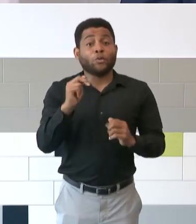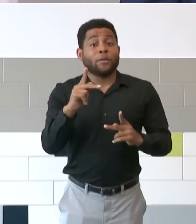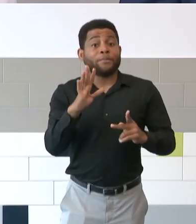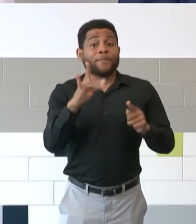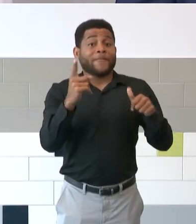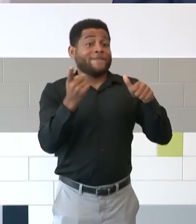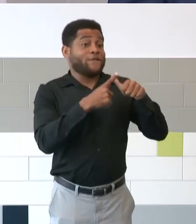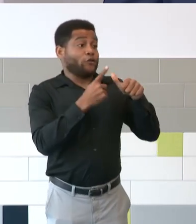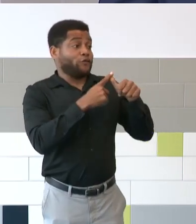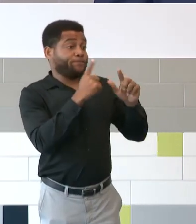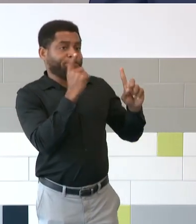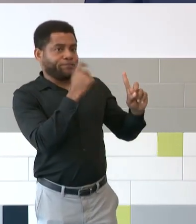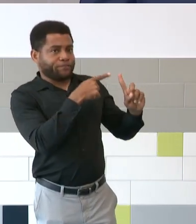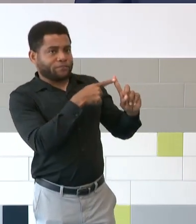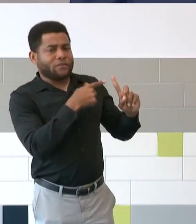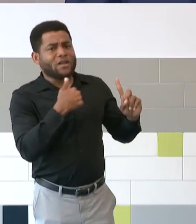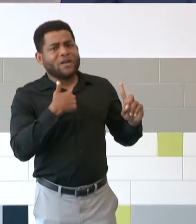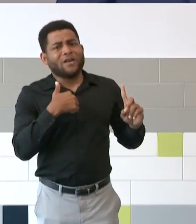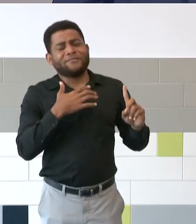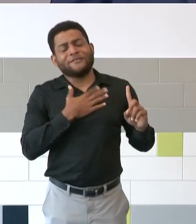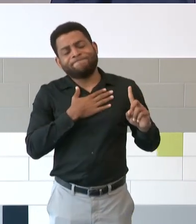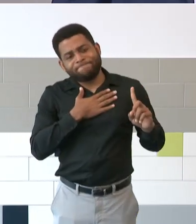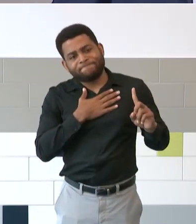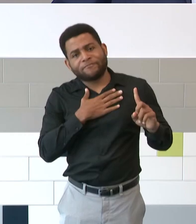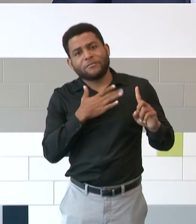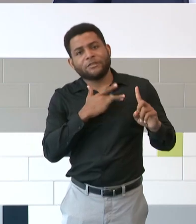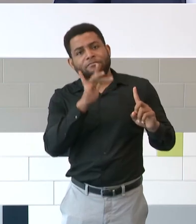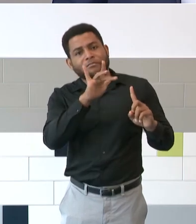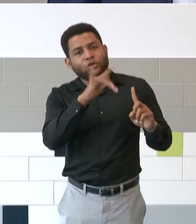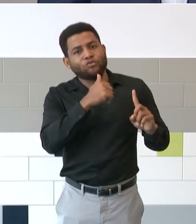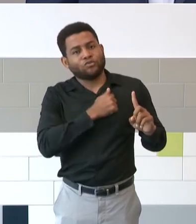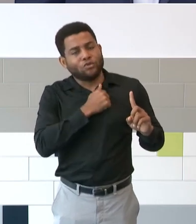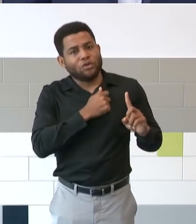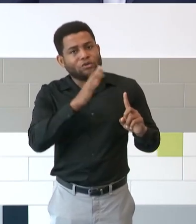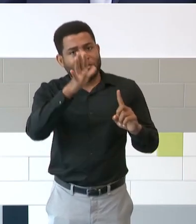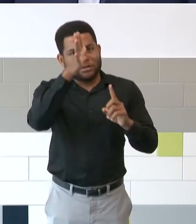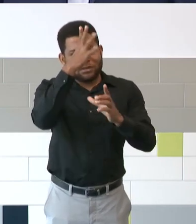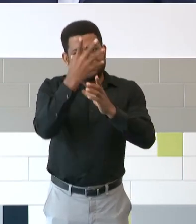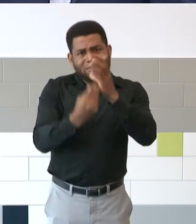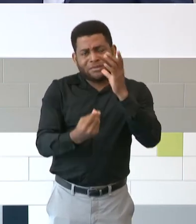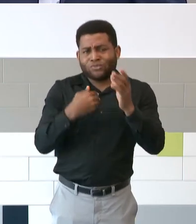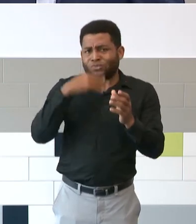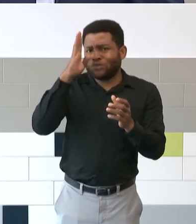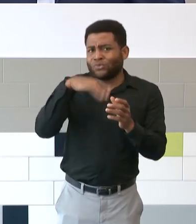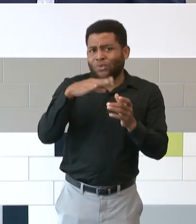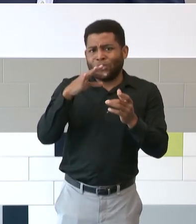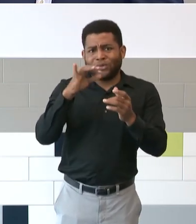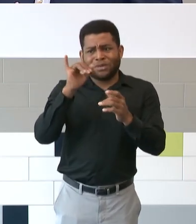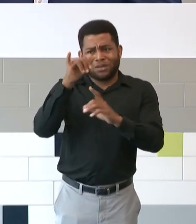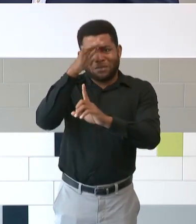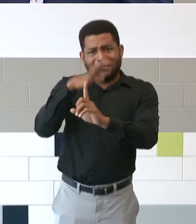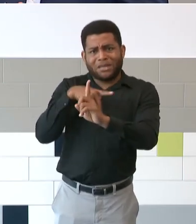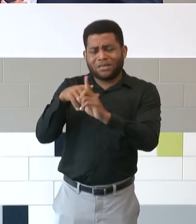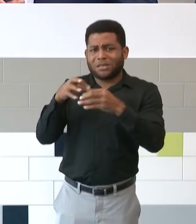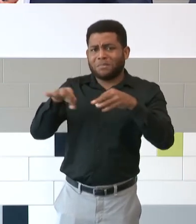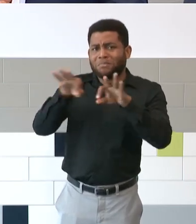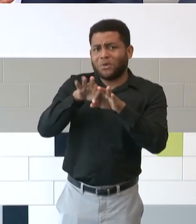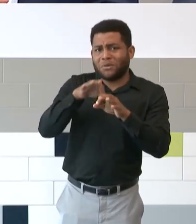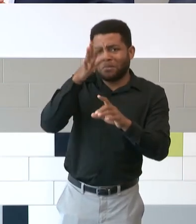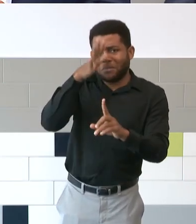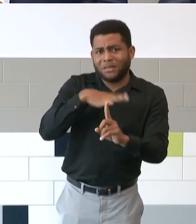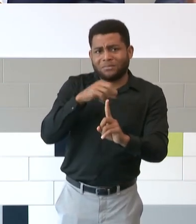To the city. So I want to talk about real quickly Council Member White's arrest on